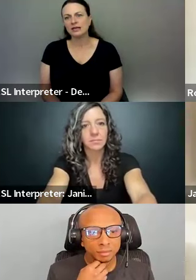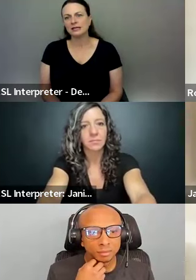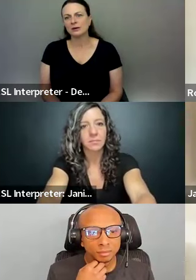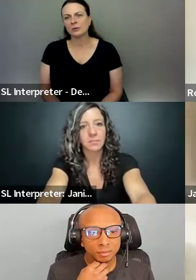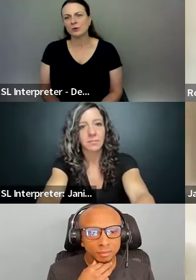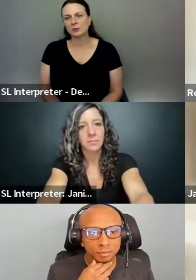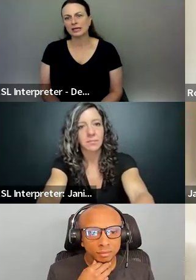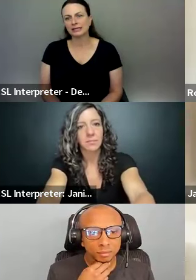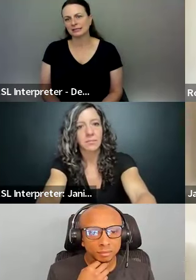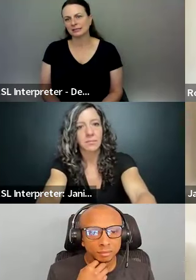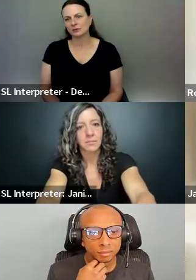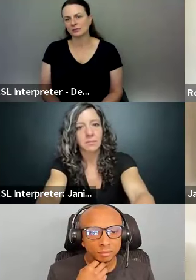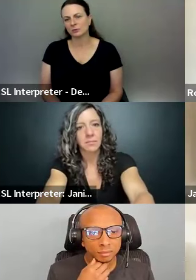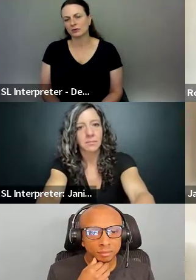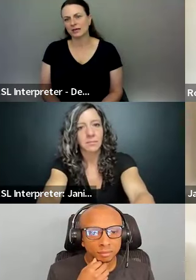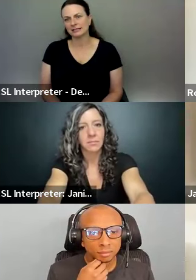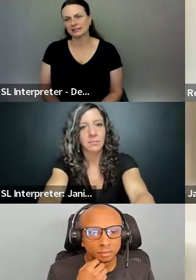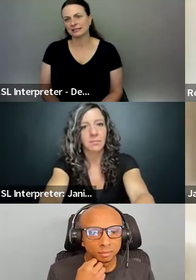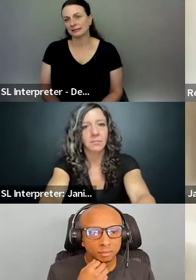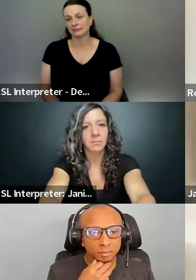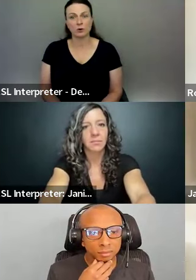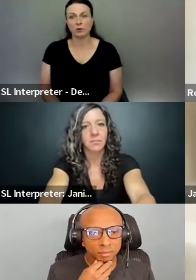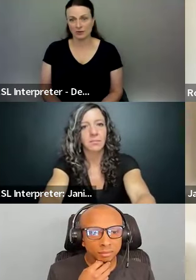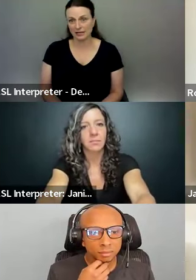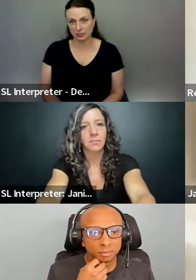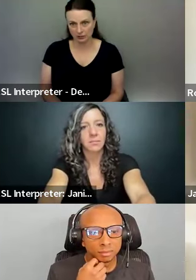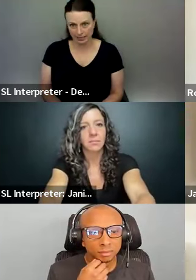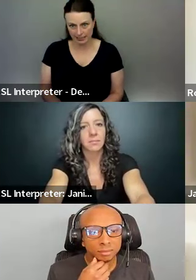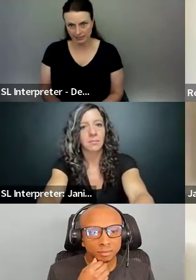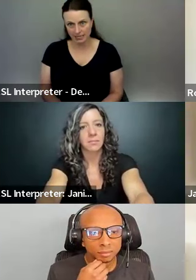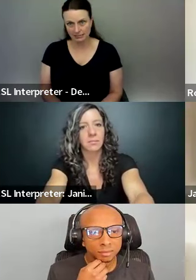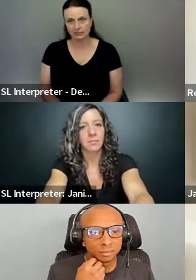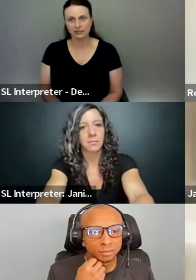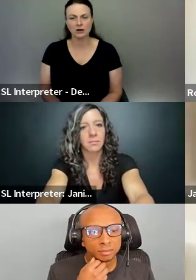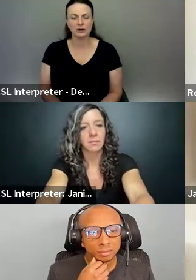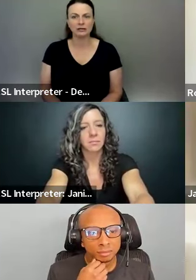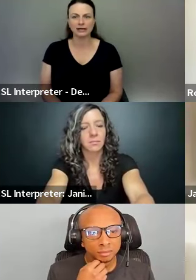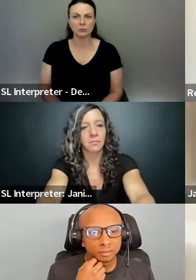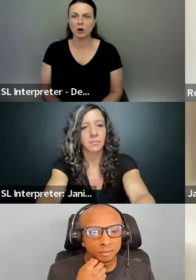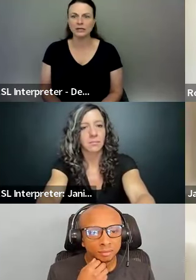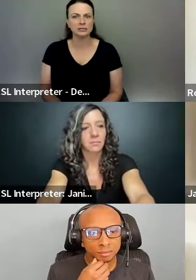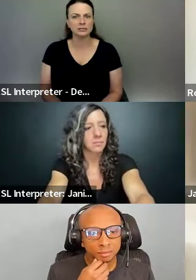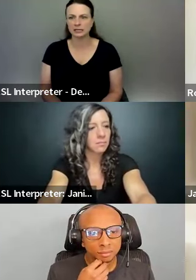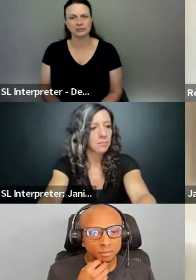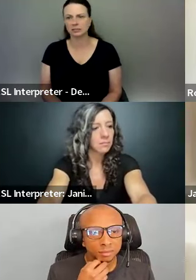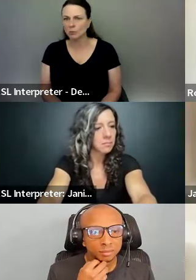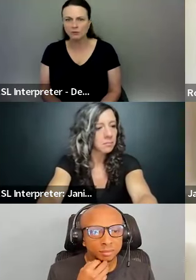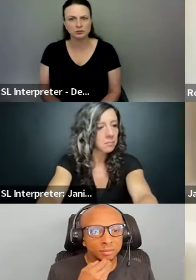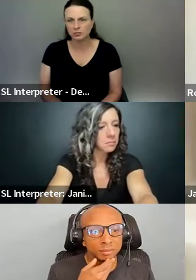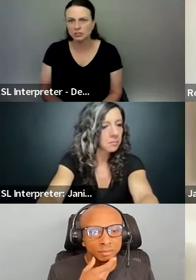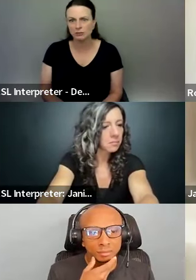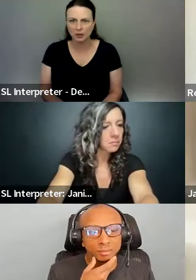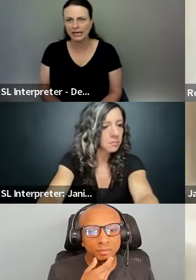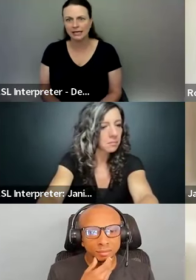And then once we get what we want that to look like set, you know, in one sentence, in